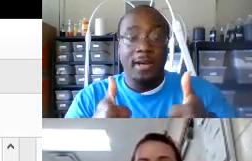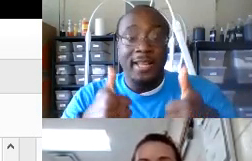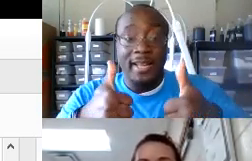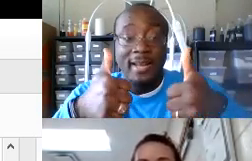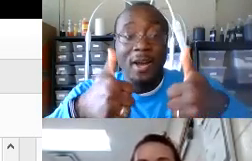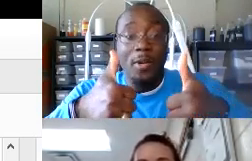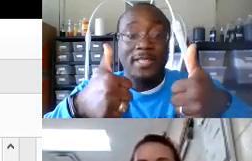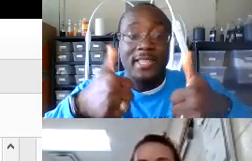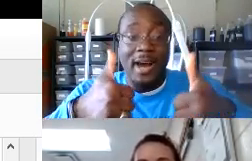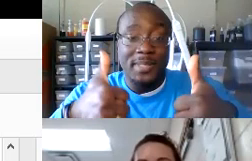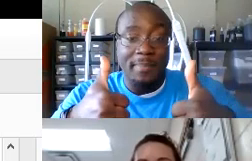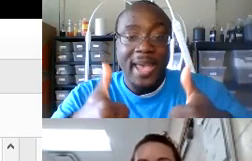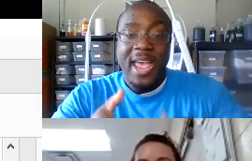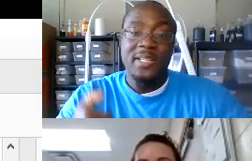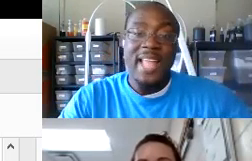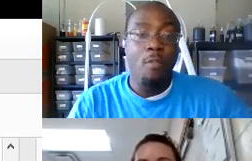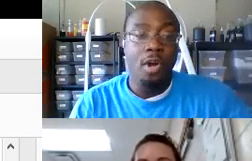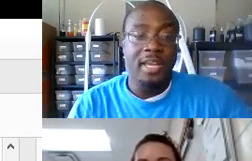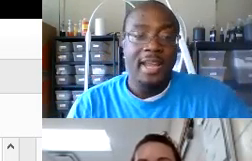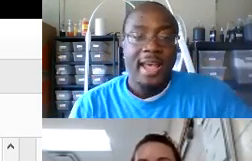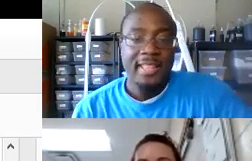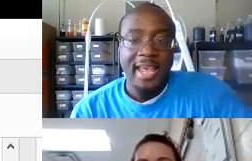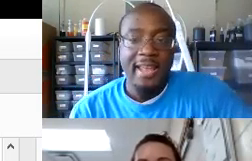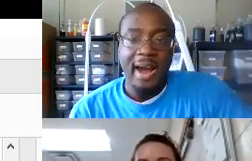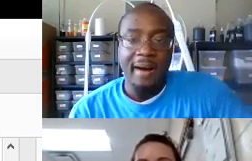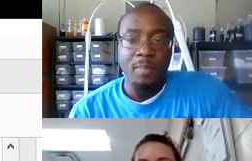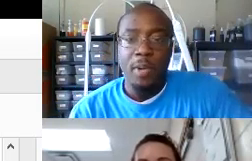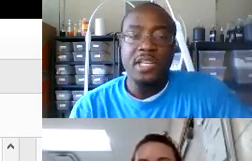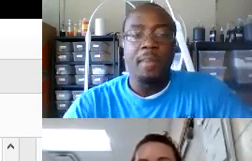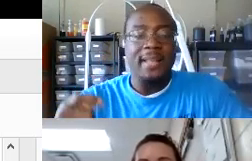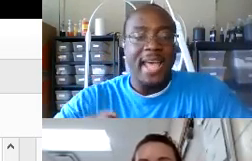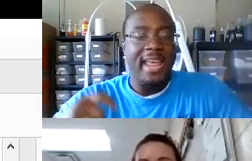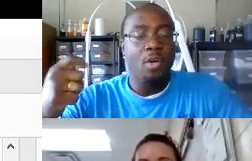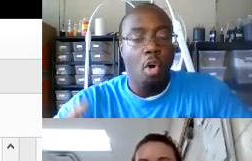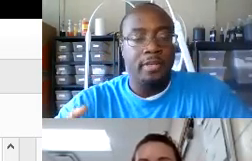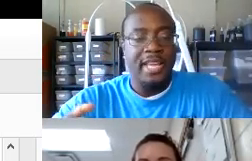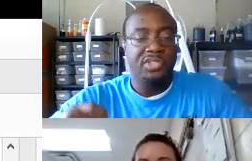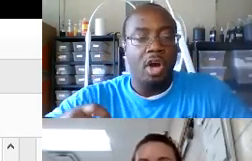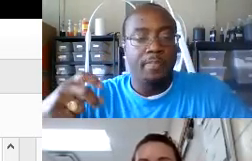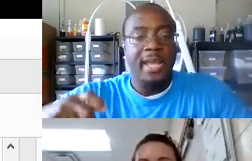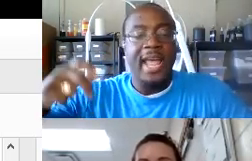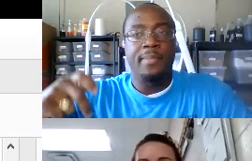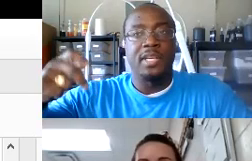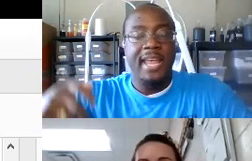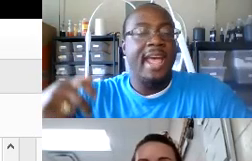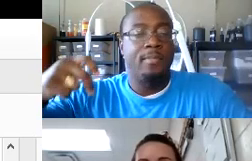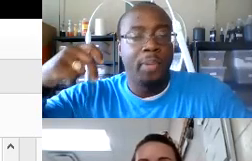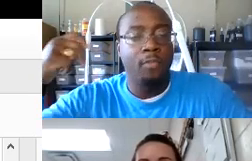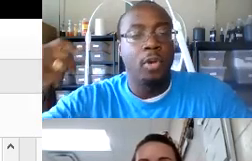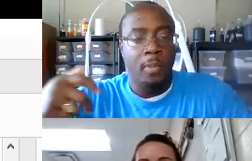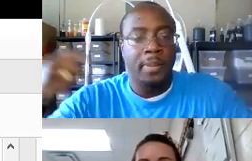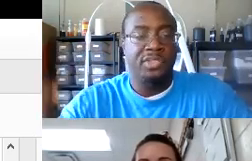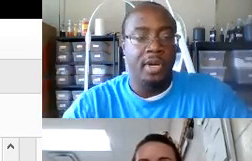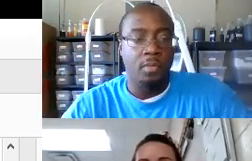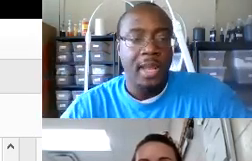we'll say thumbs up. If it's not working, then we'll talk about that in the warranty as far as being able to get that